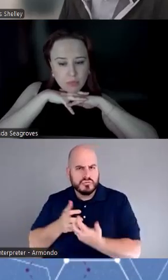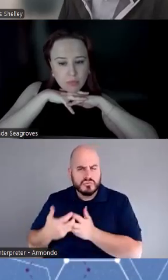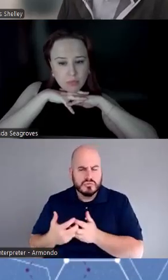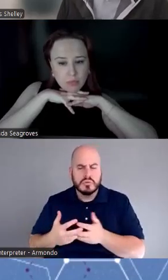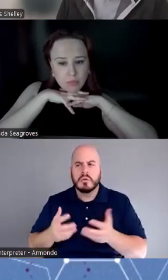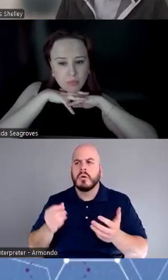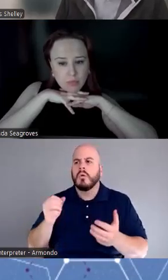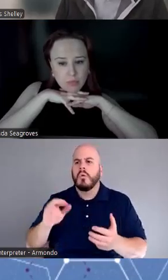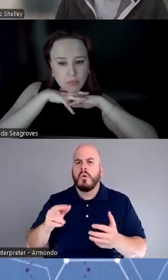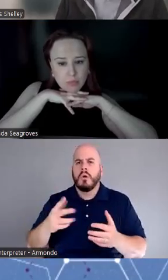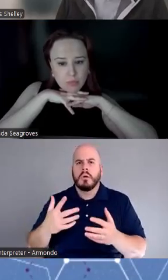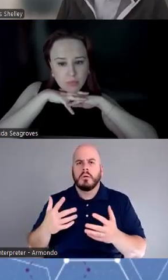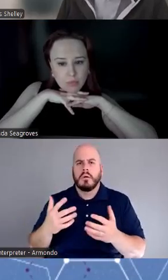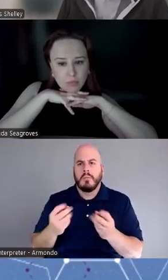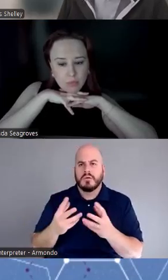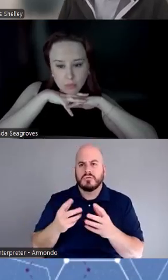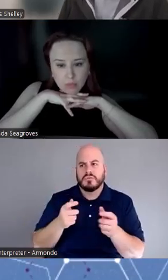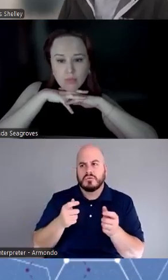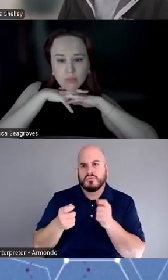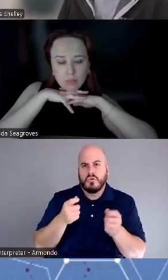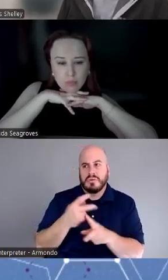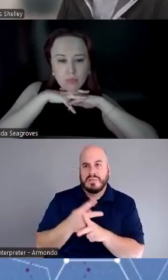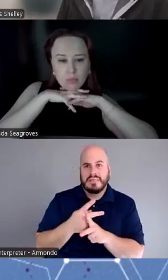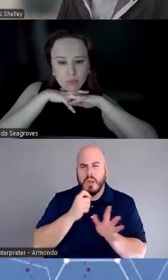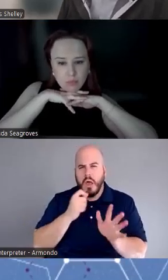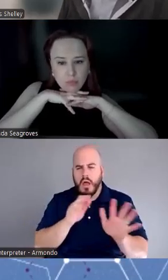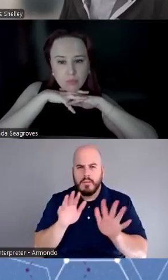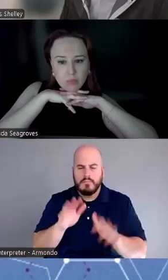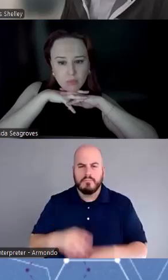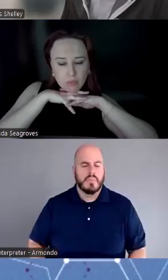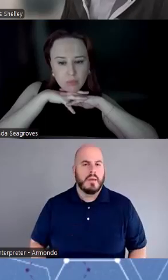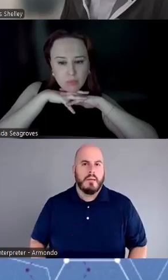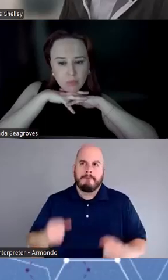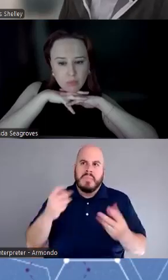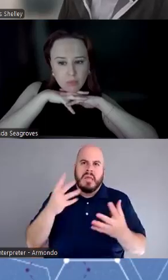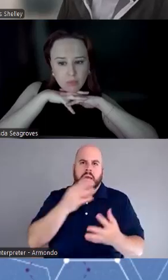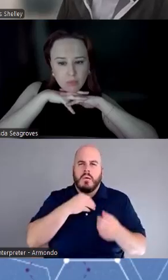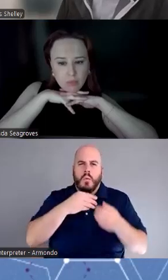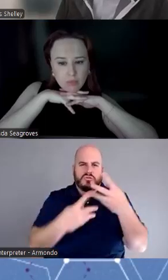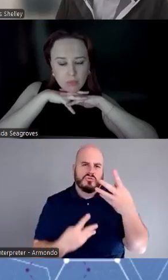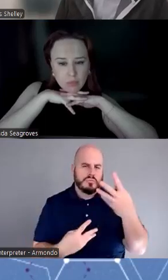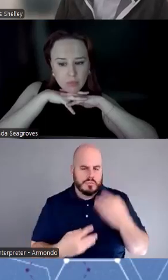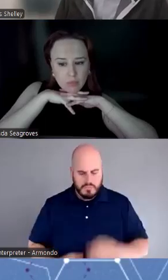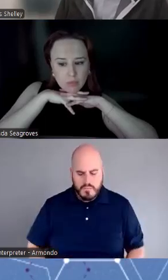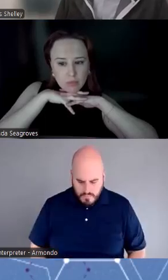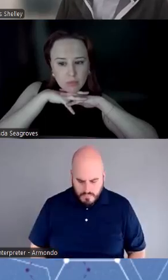maintain control of that template, all of those questions. And so,